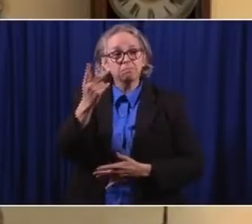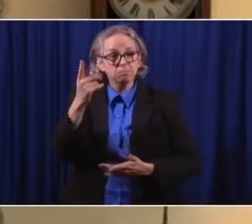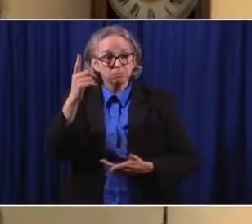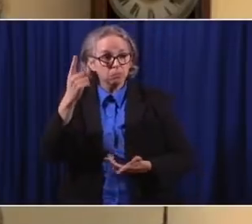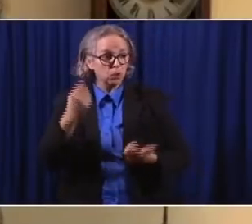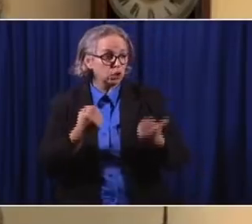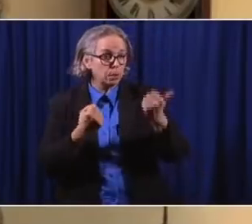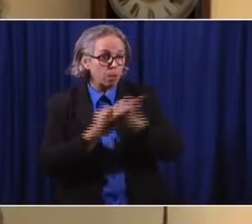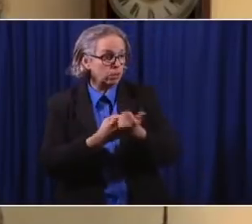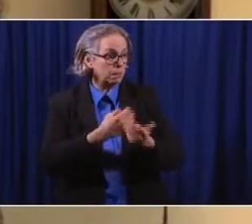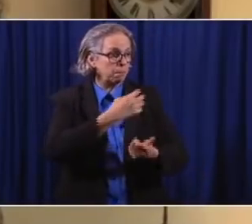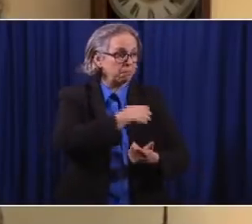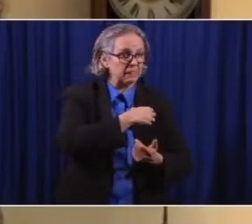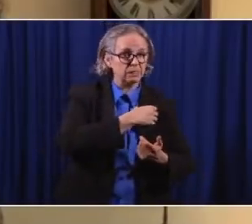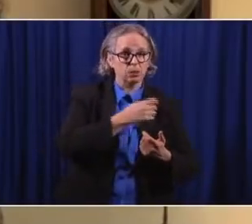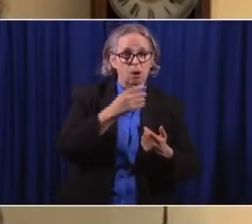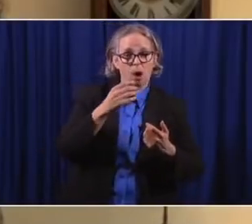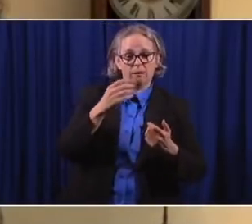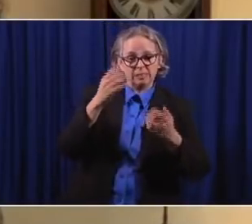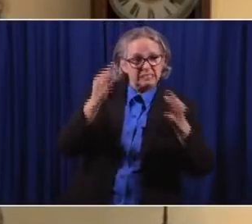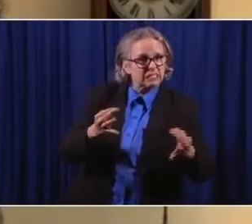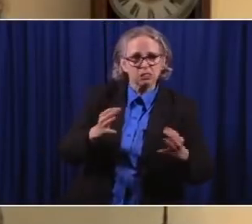not,